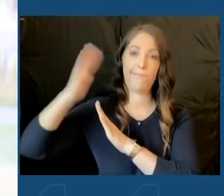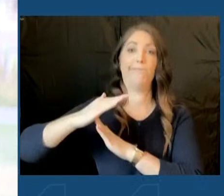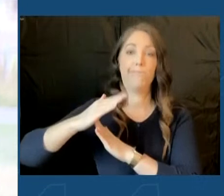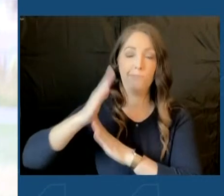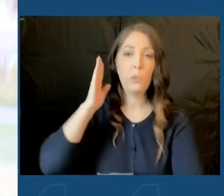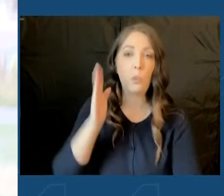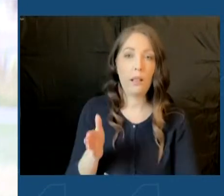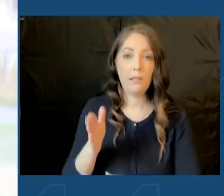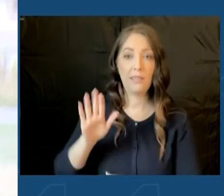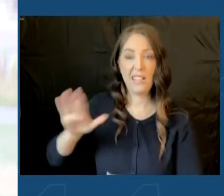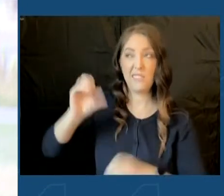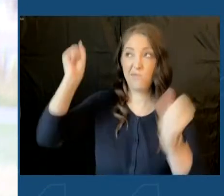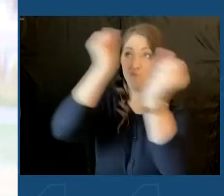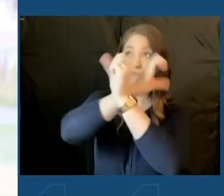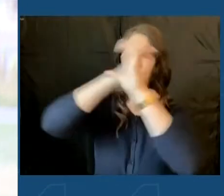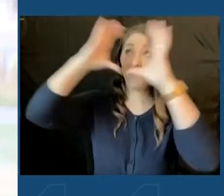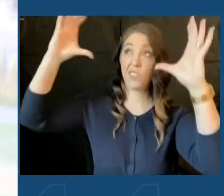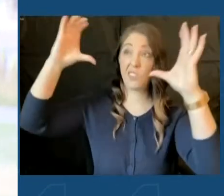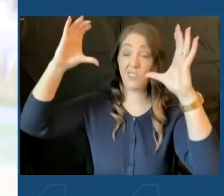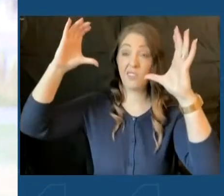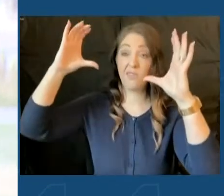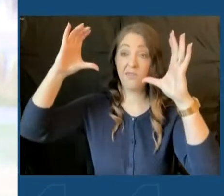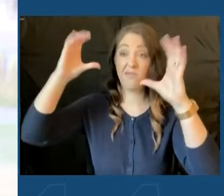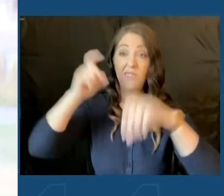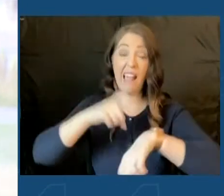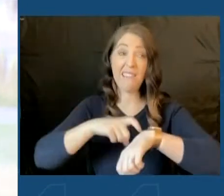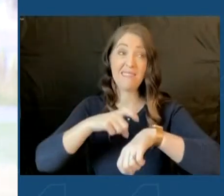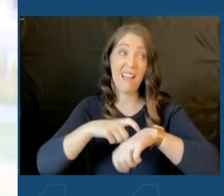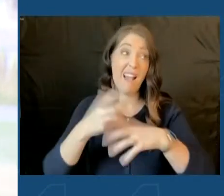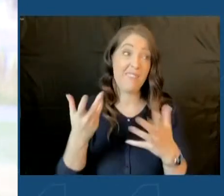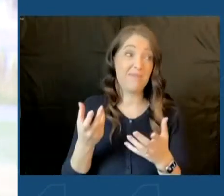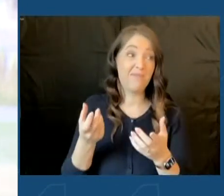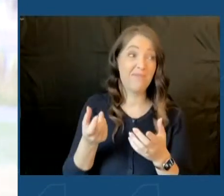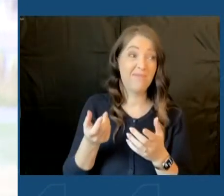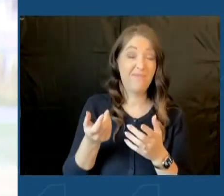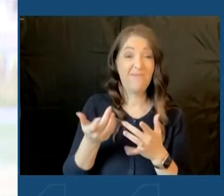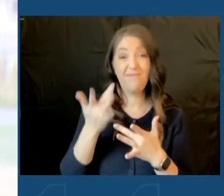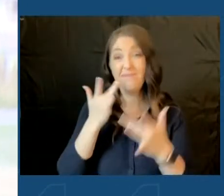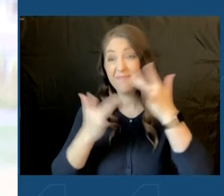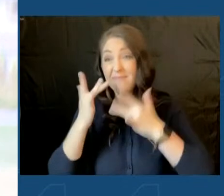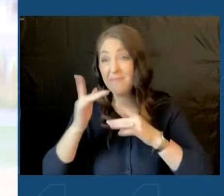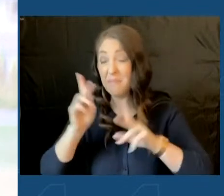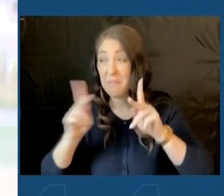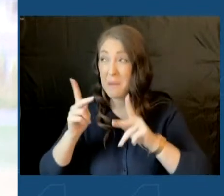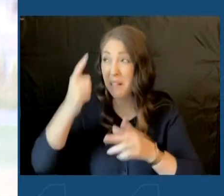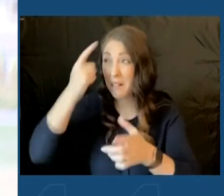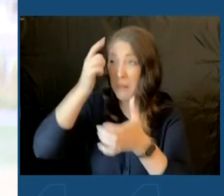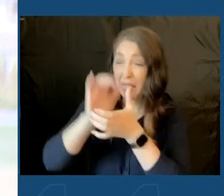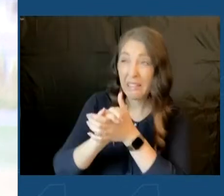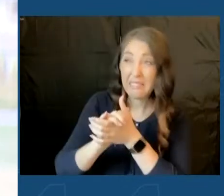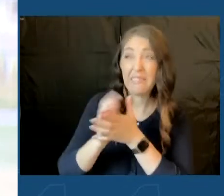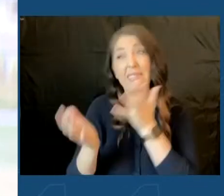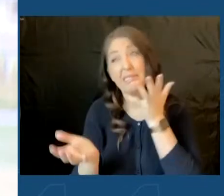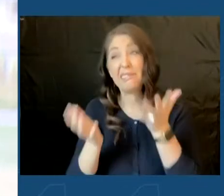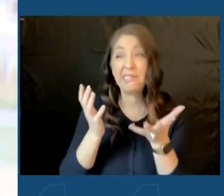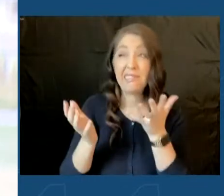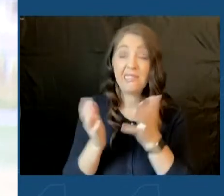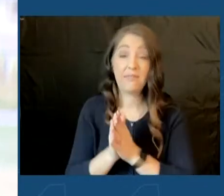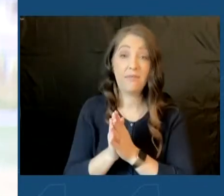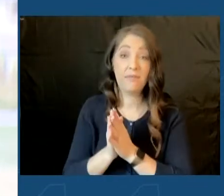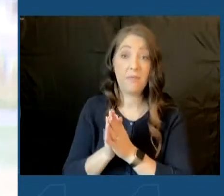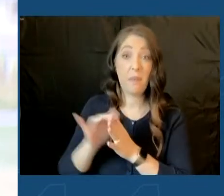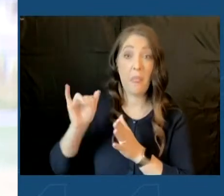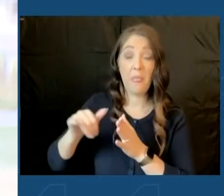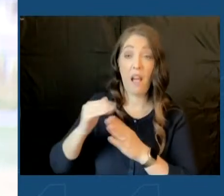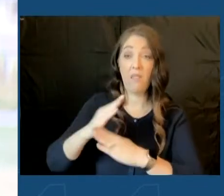he had at a time when there were few believers, the obstacles he had overcome, and the successes that he